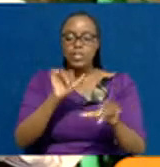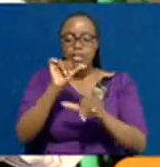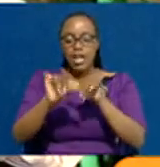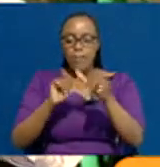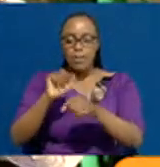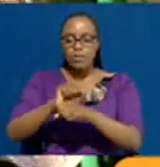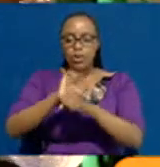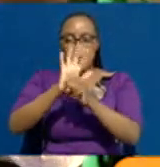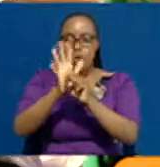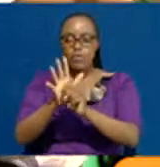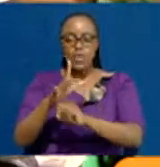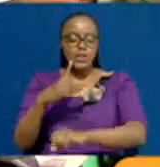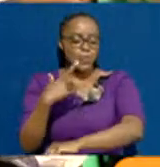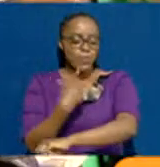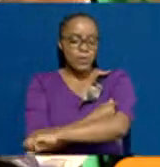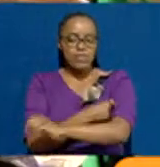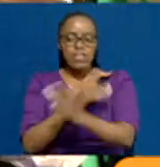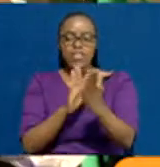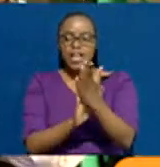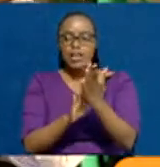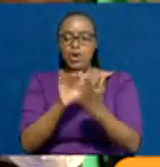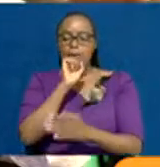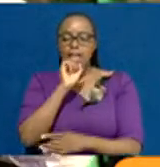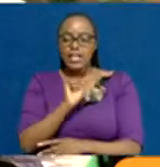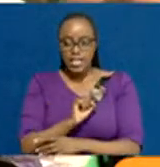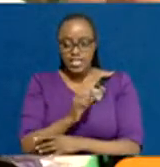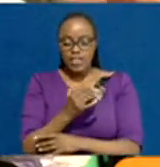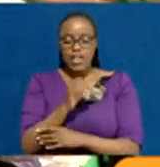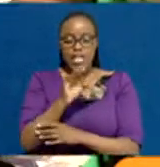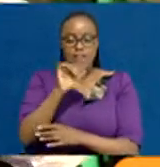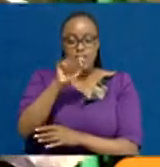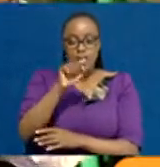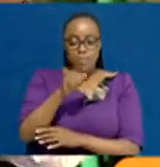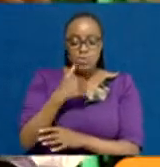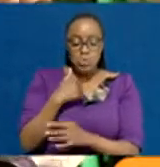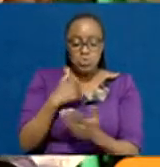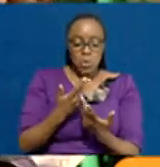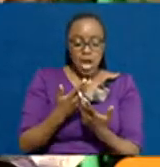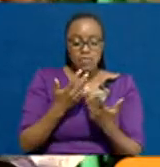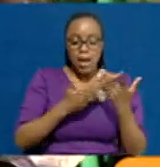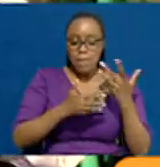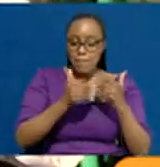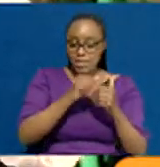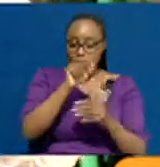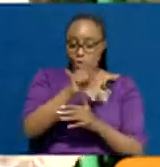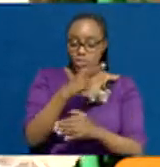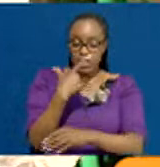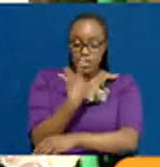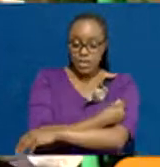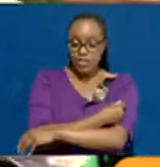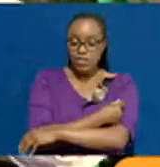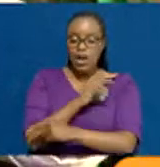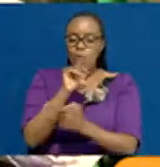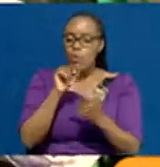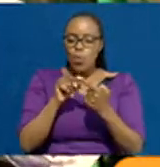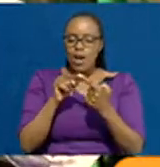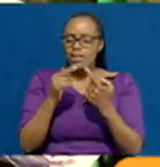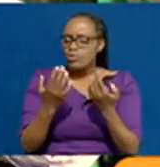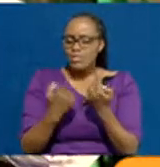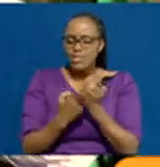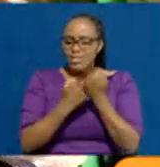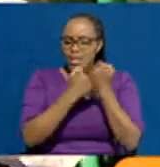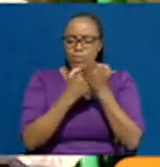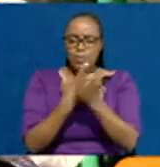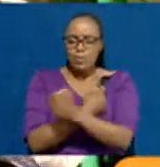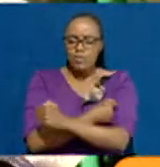COVID-19 jab. What is the recommended age for the jab? Should you mix and match? At what intervals should you take the booster shot? Is it recommended